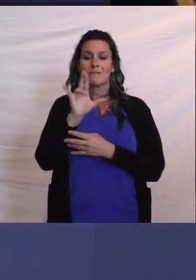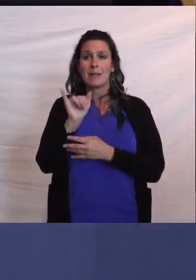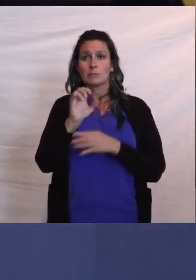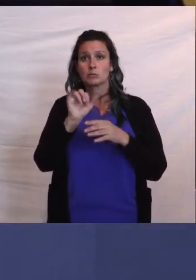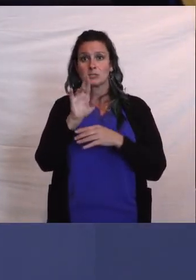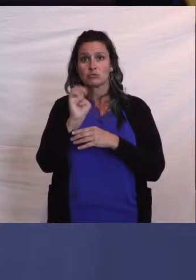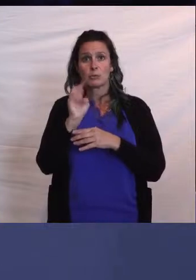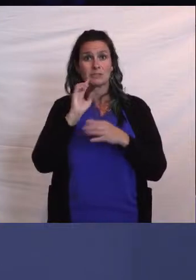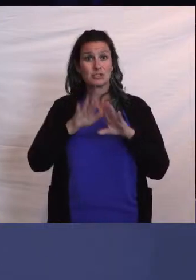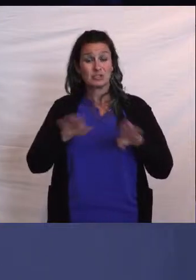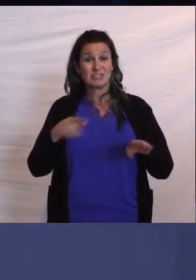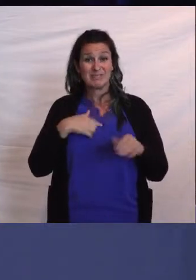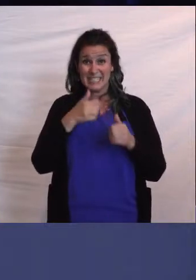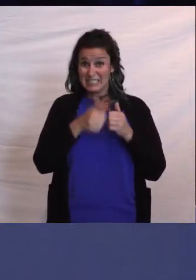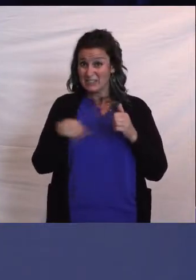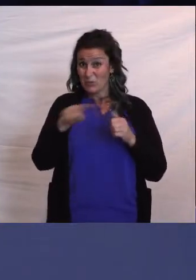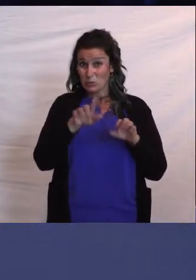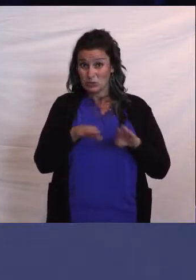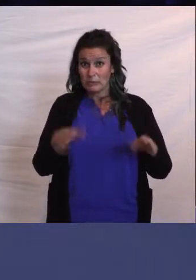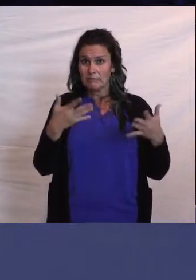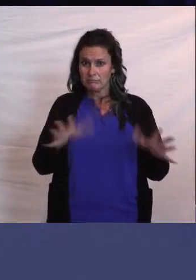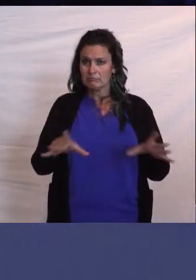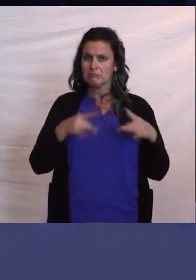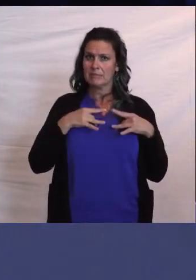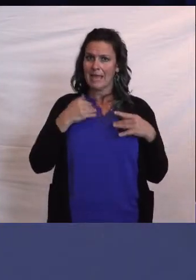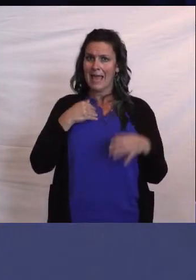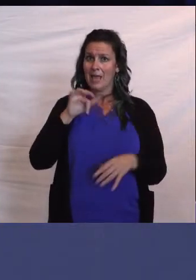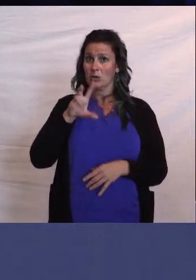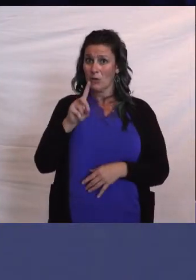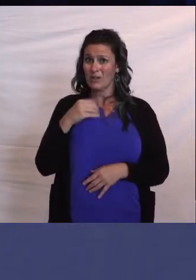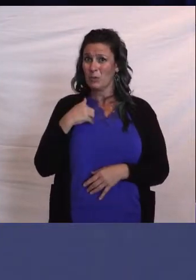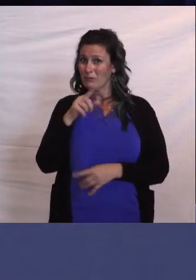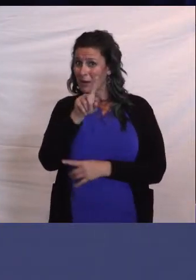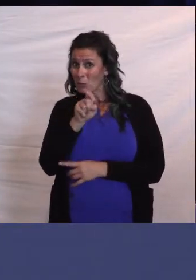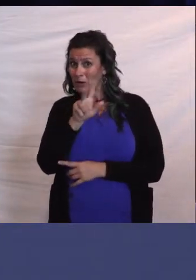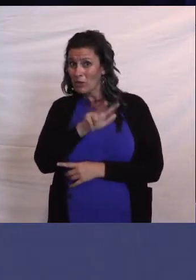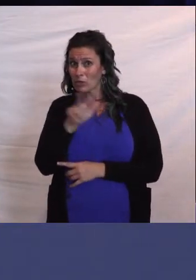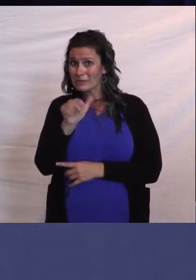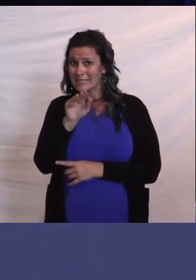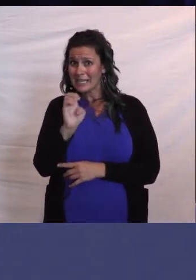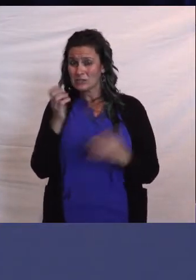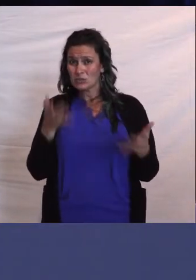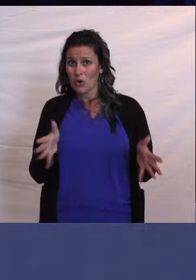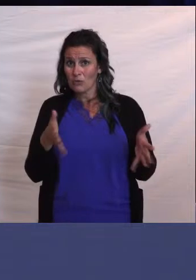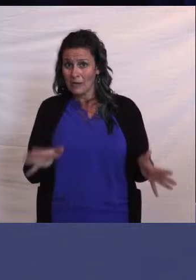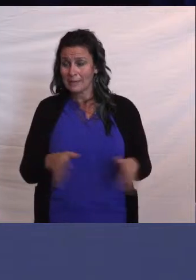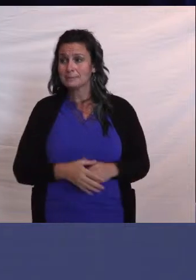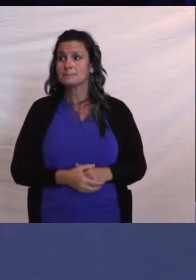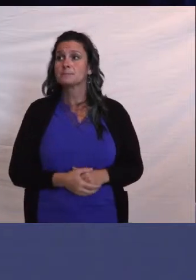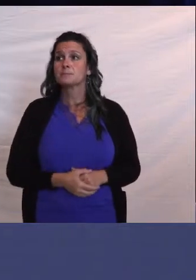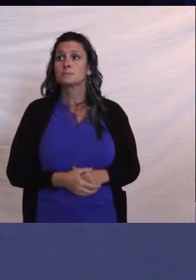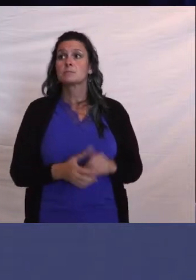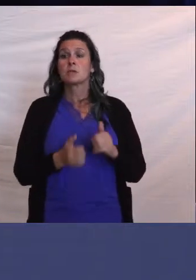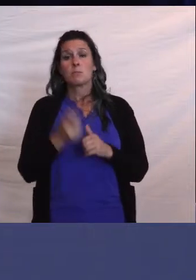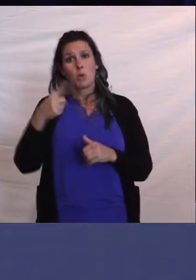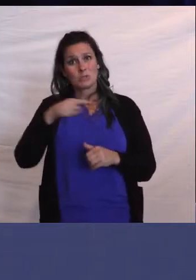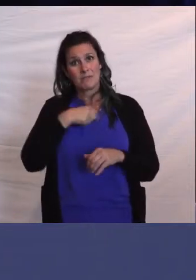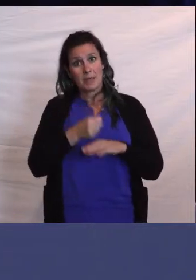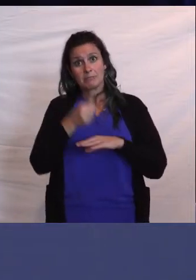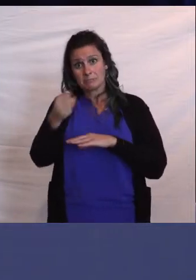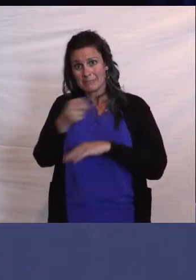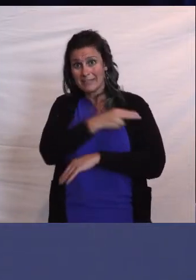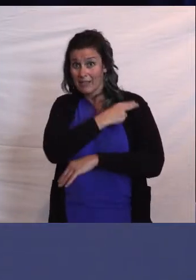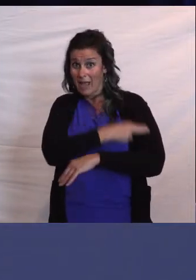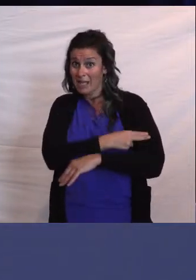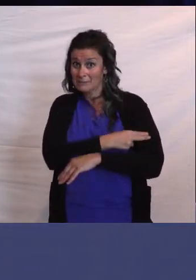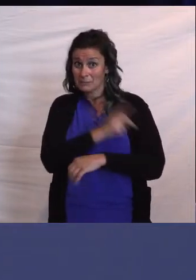single one of those children have had COVID, and we had 133 cases, with a majority of them in the hospital at some point